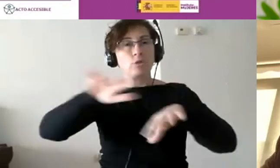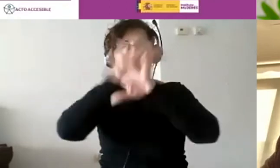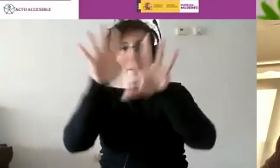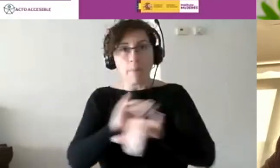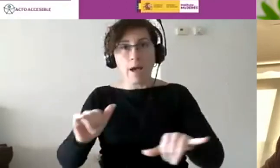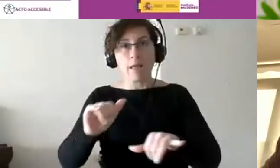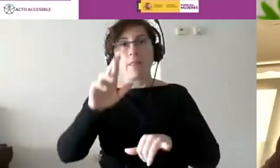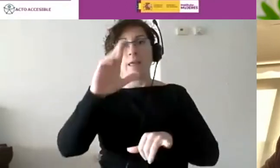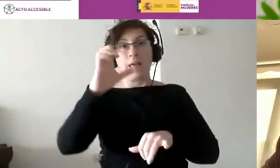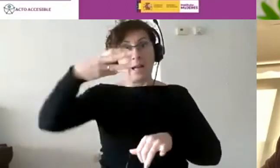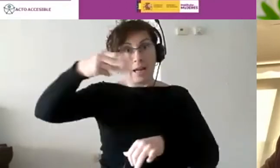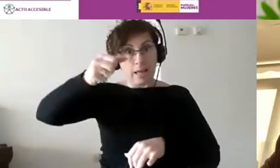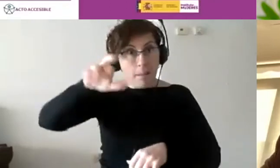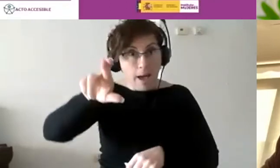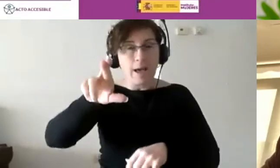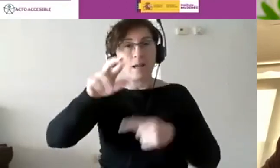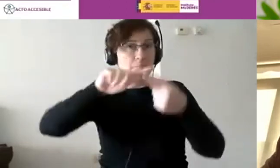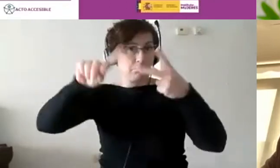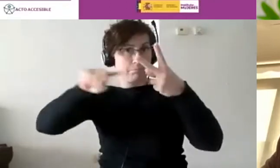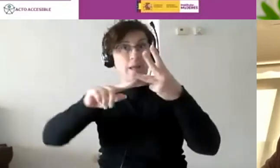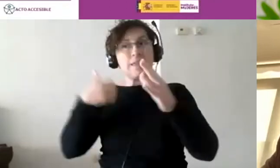organizations such as the